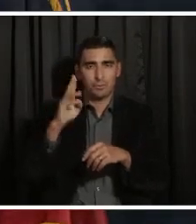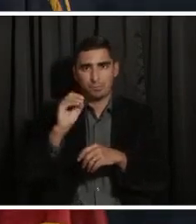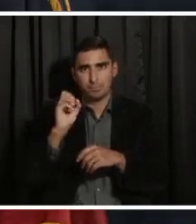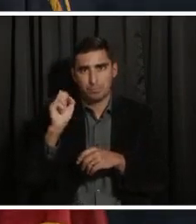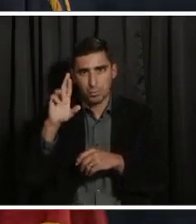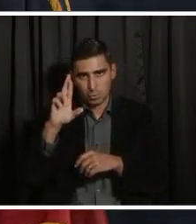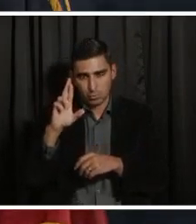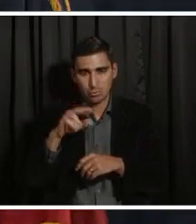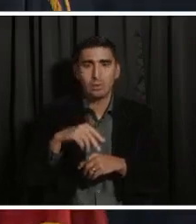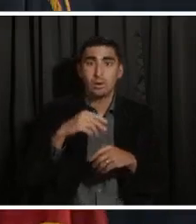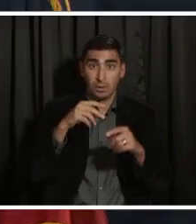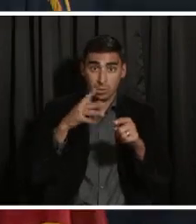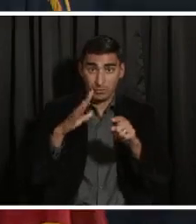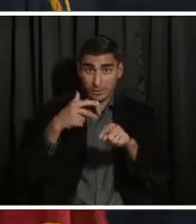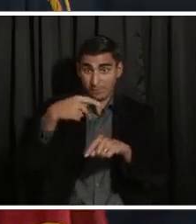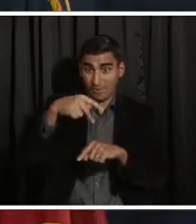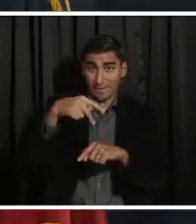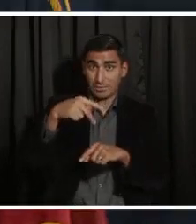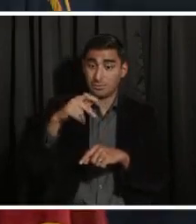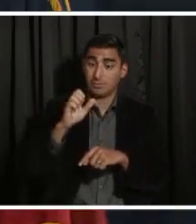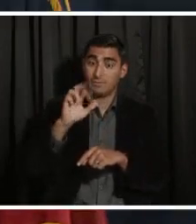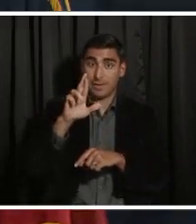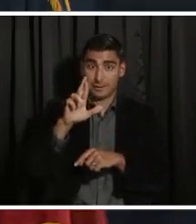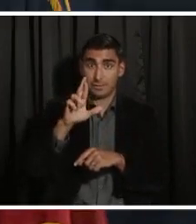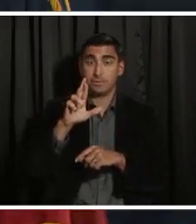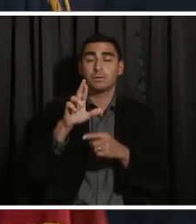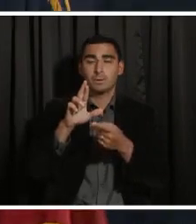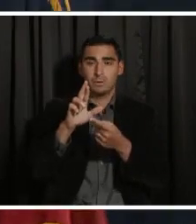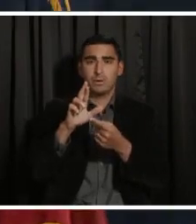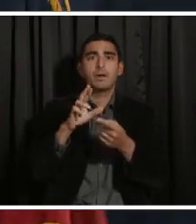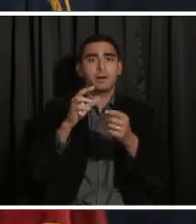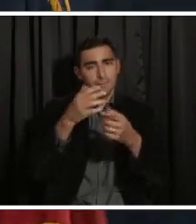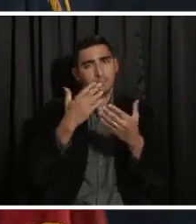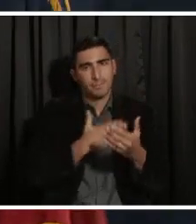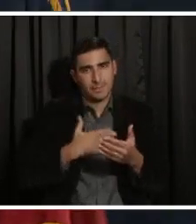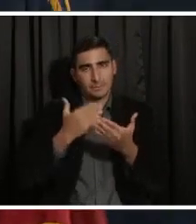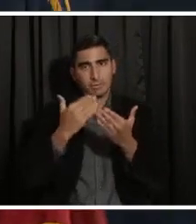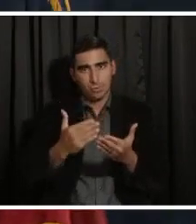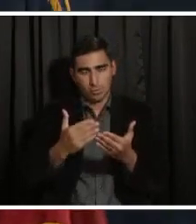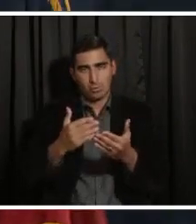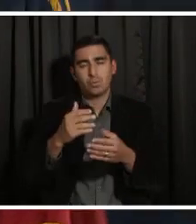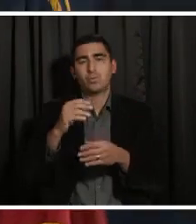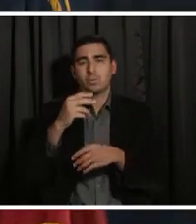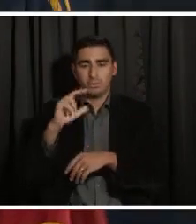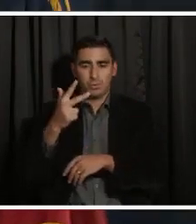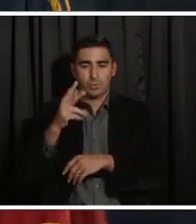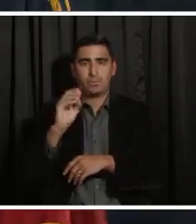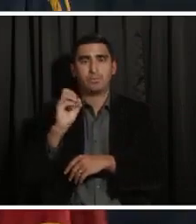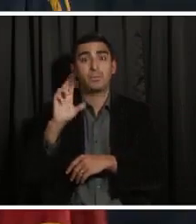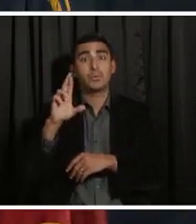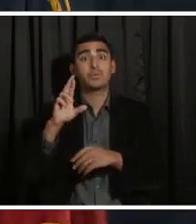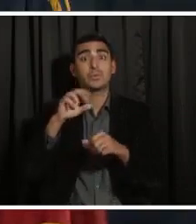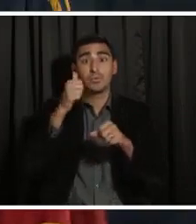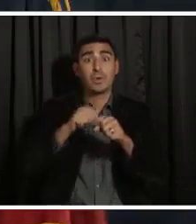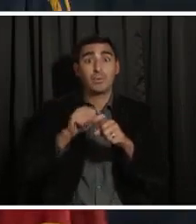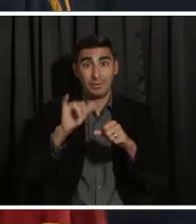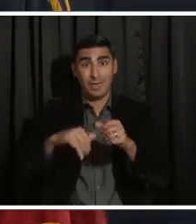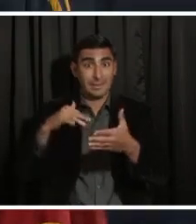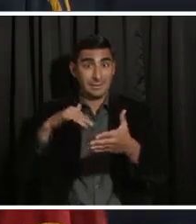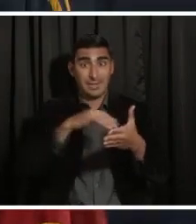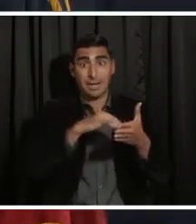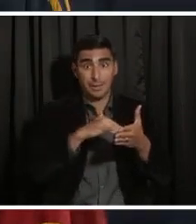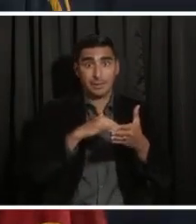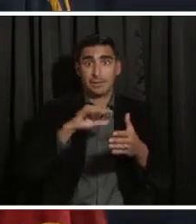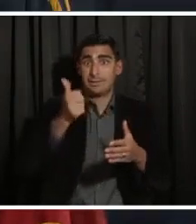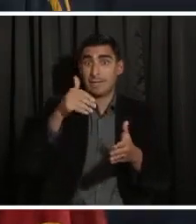The results from the Pfizer study are very stark. Again, 10,000 people, 5,000 got the booster, 5,000 got 2